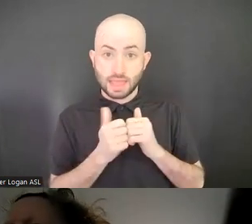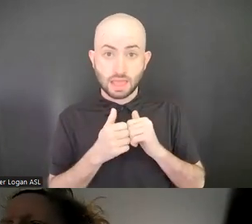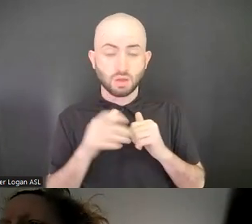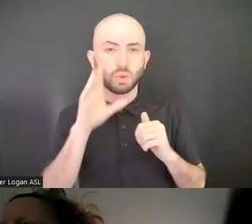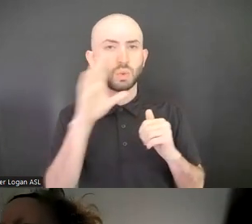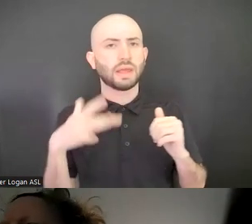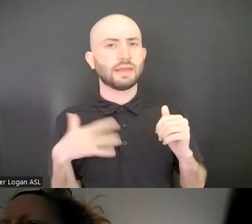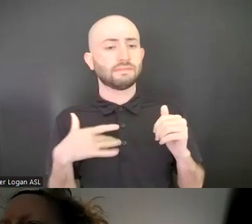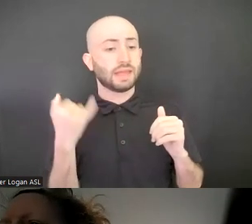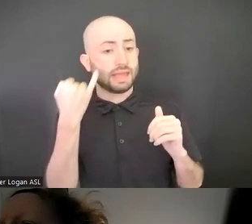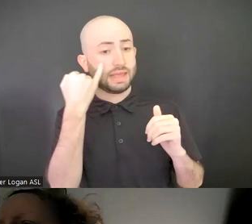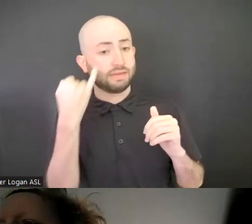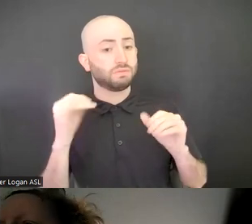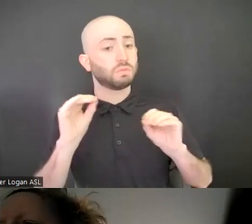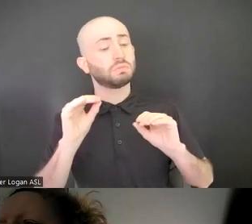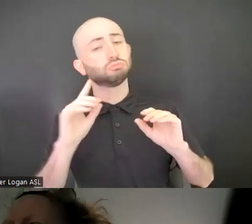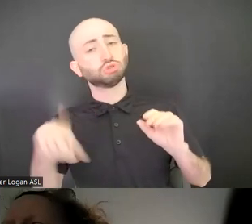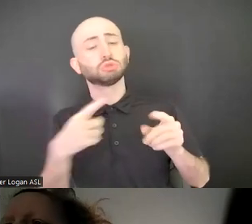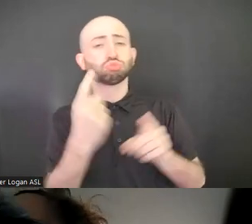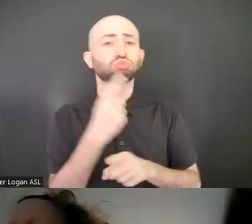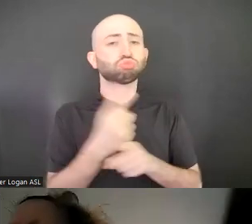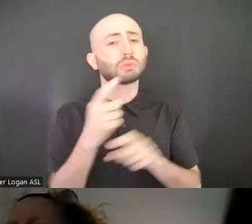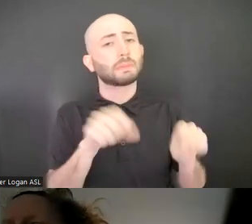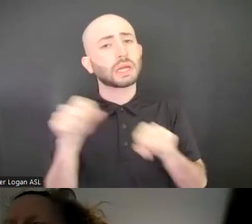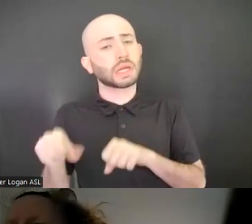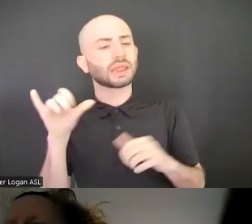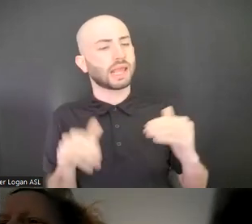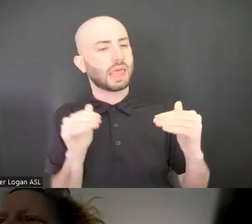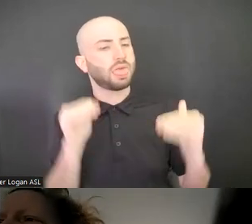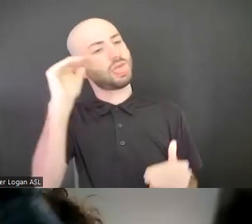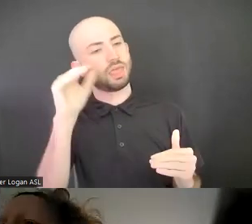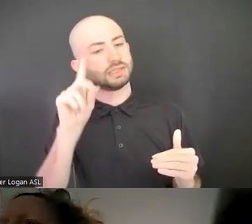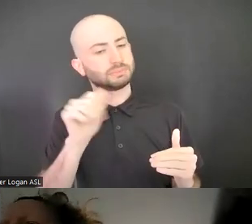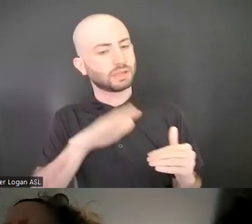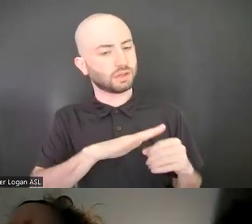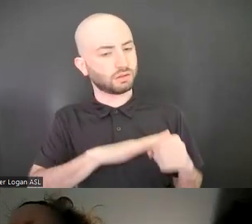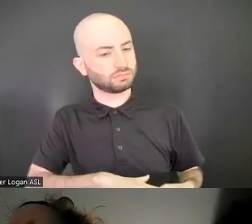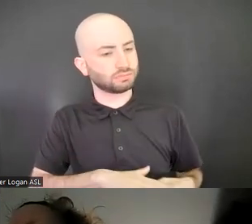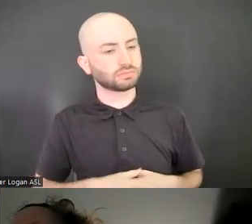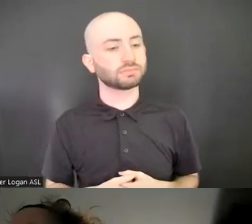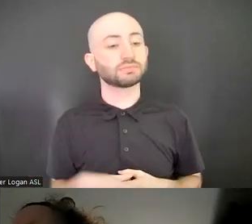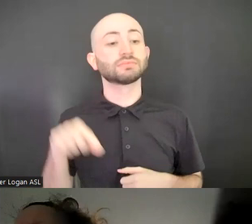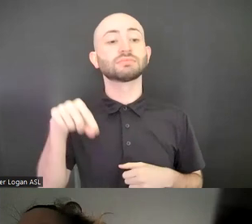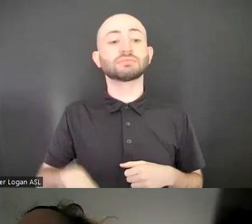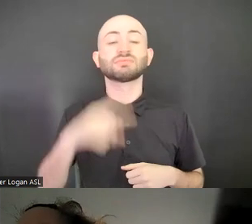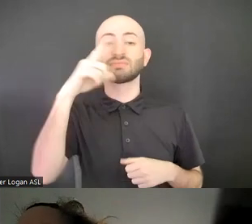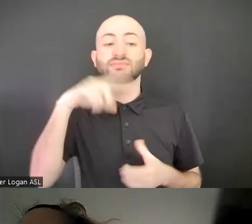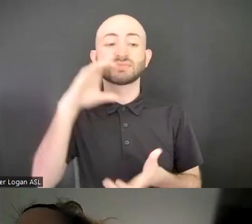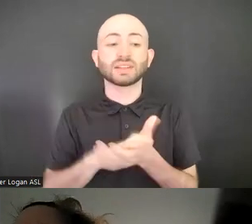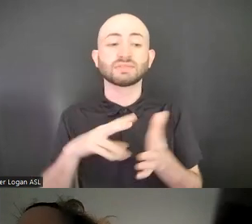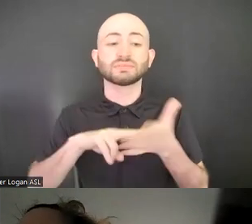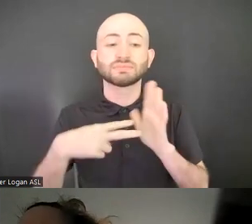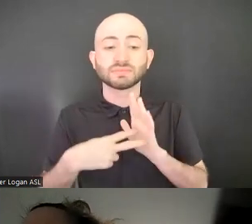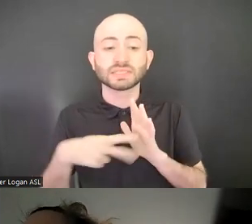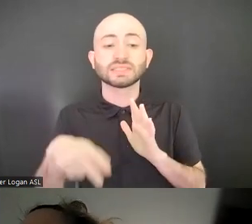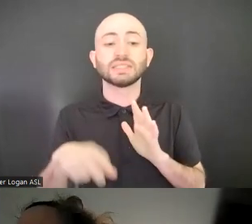this false belief leads to another belief that these people need to be fixed an ableist attitude seeks to define